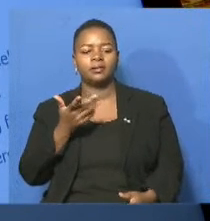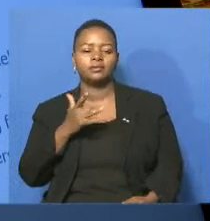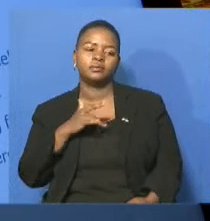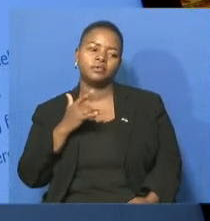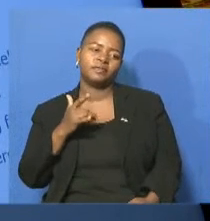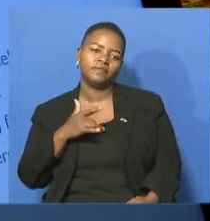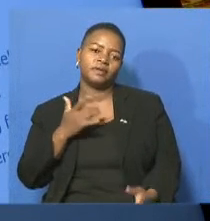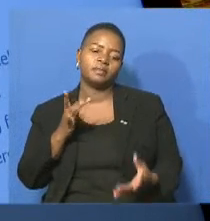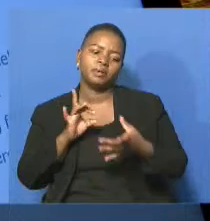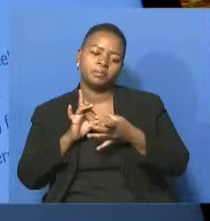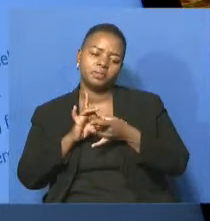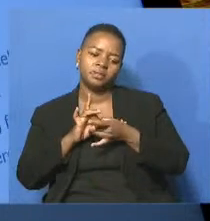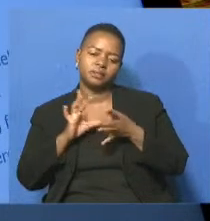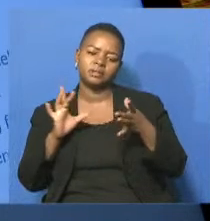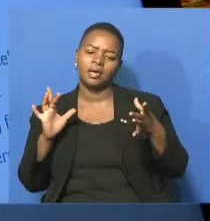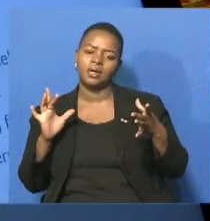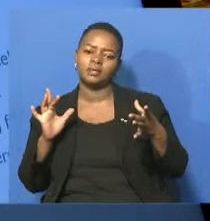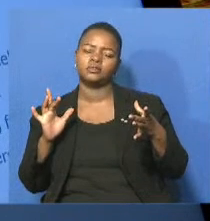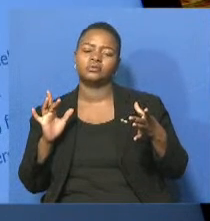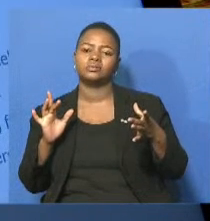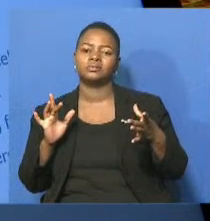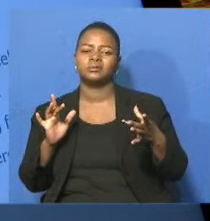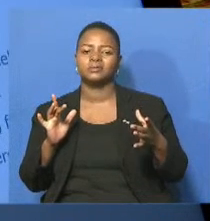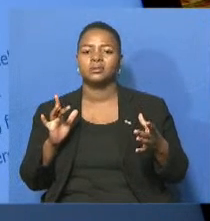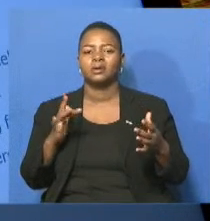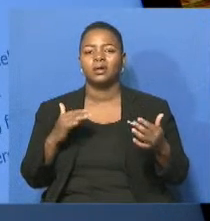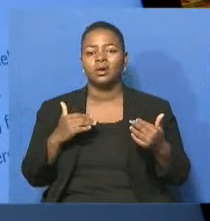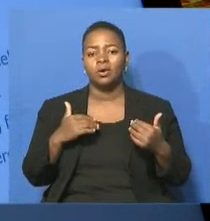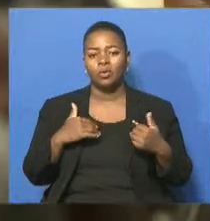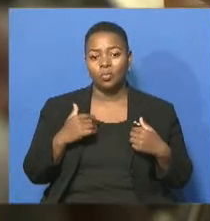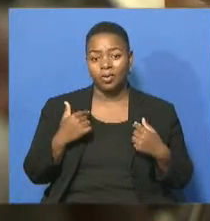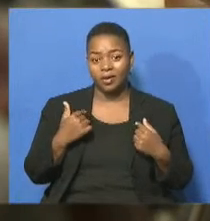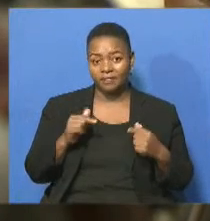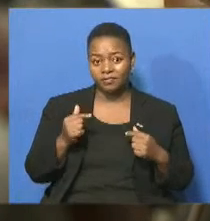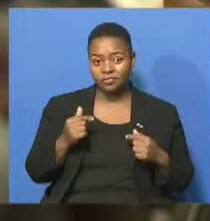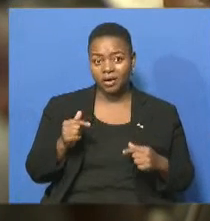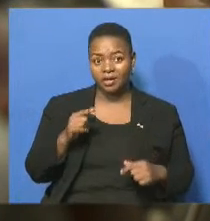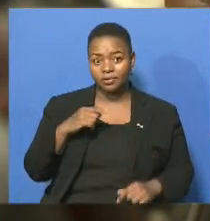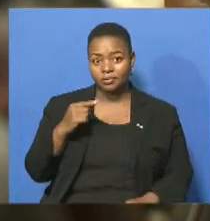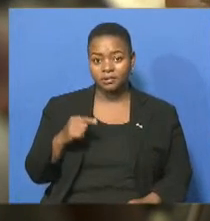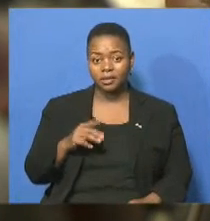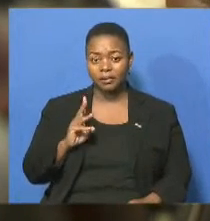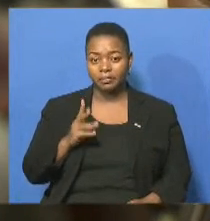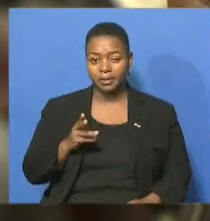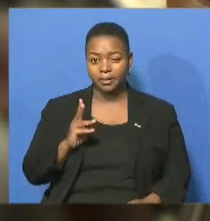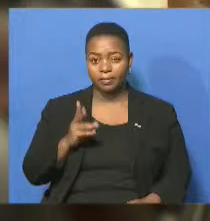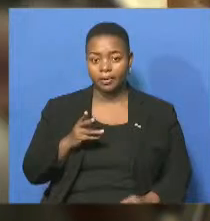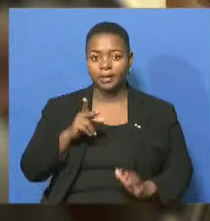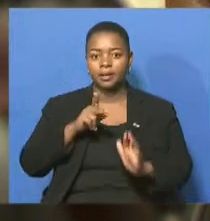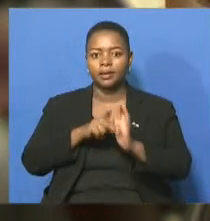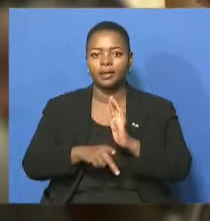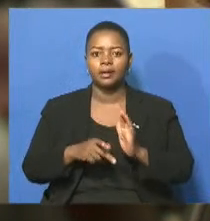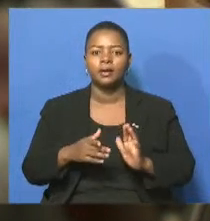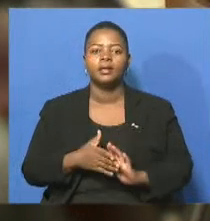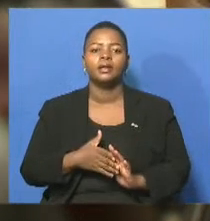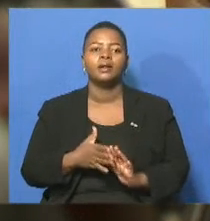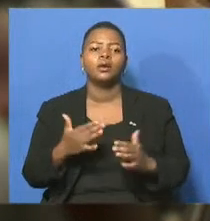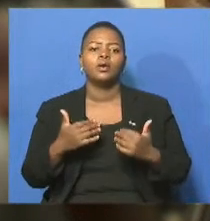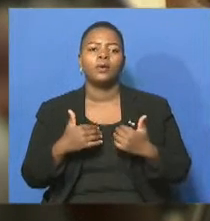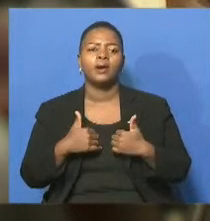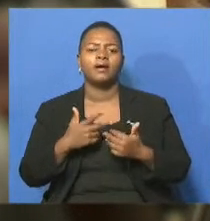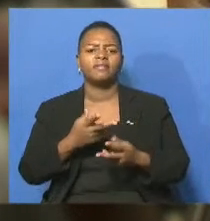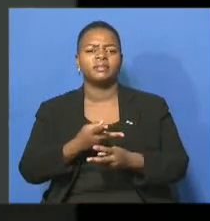who've previously made threats. There's access to dangerous